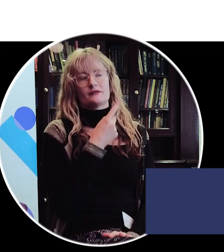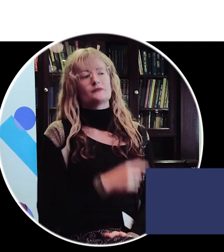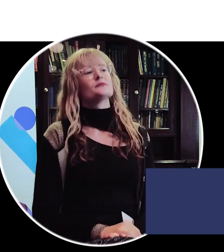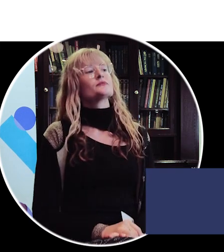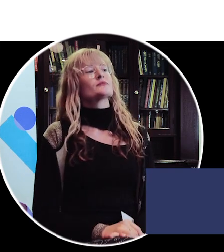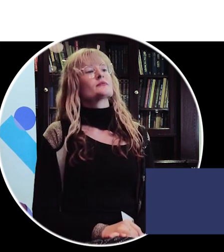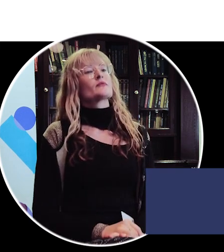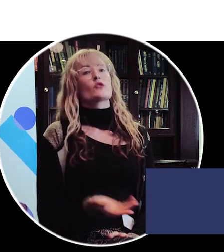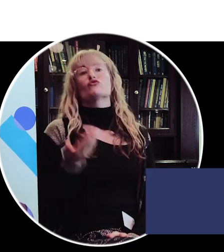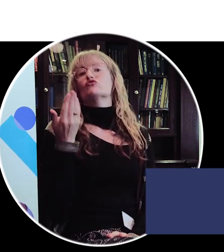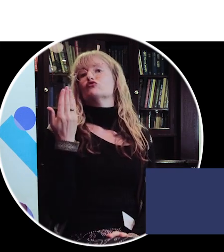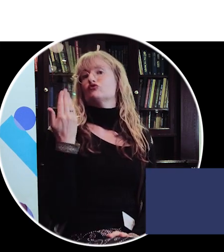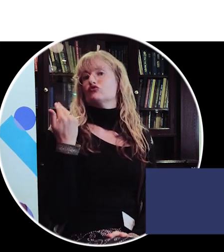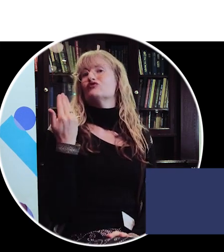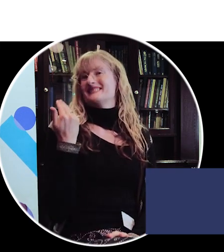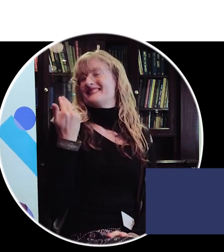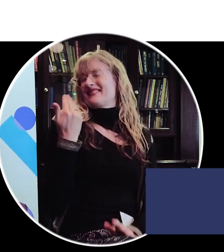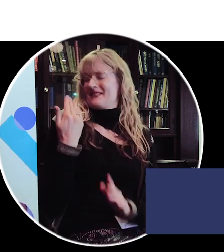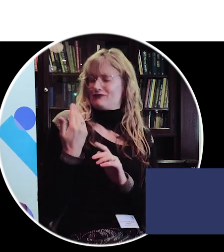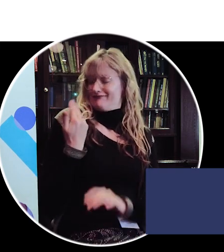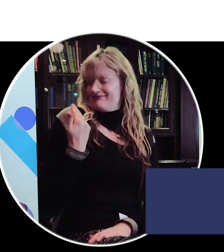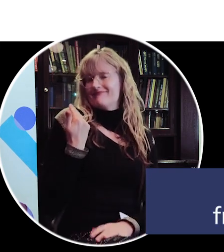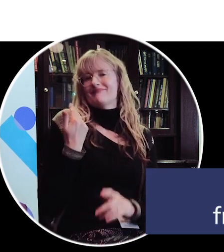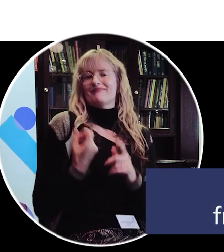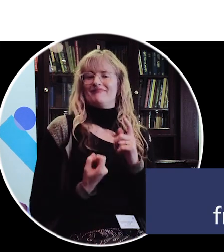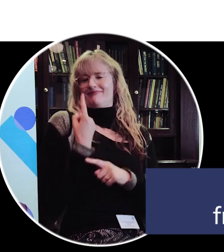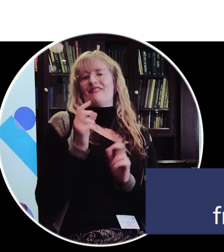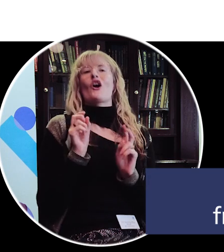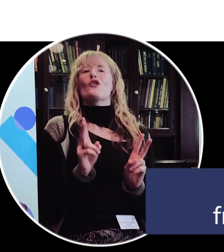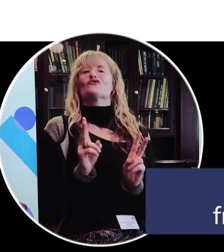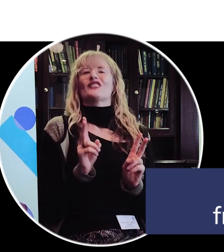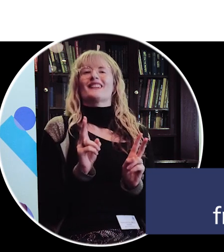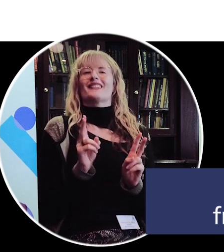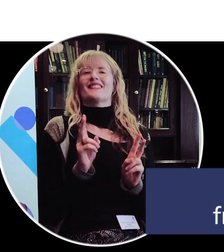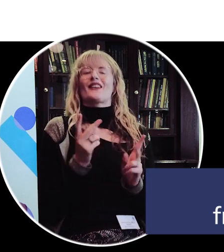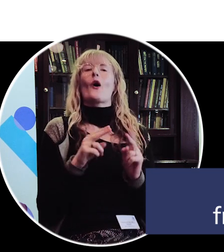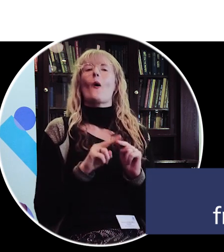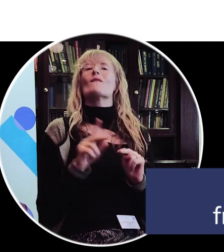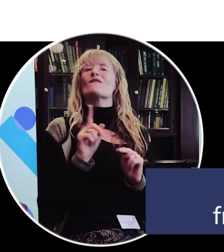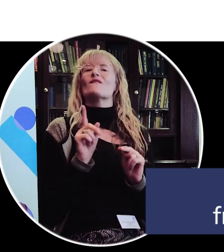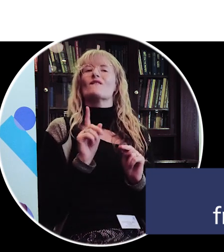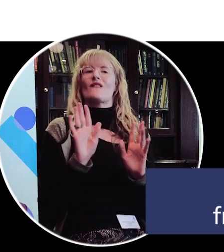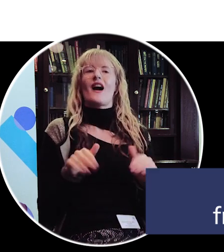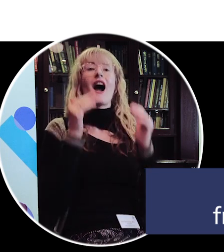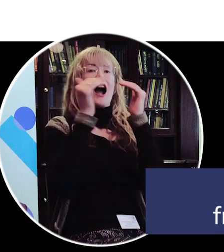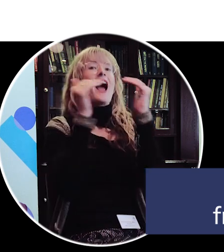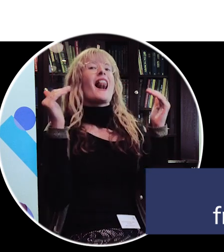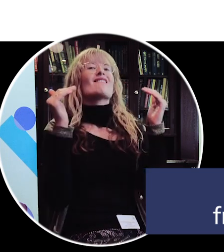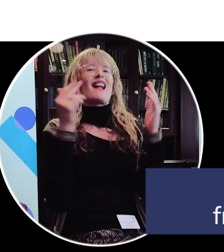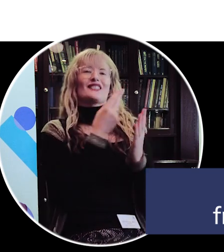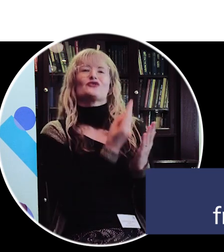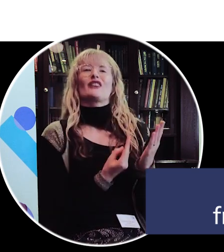you the latest and very hot off the press iteration of the high-level illustration of what a framework